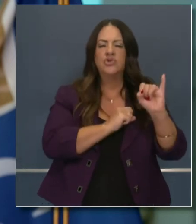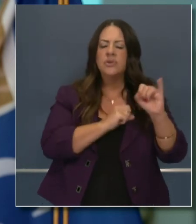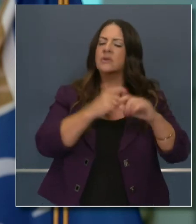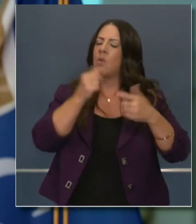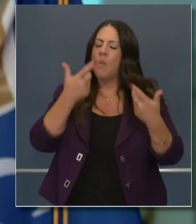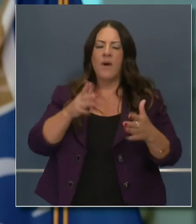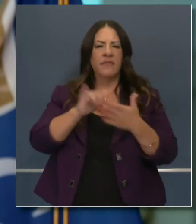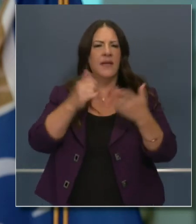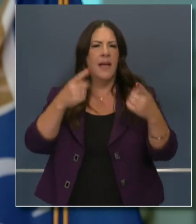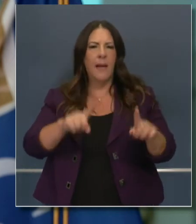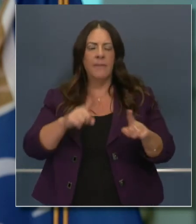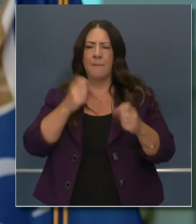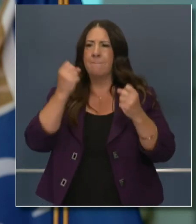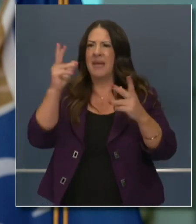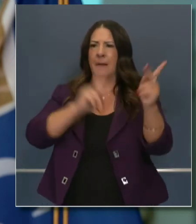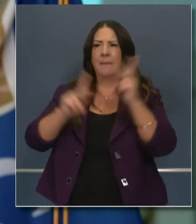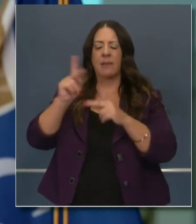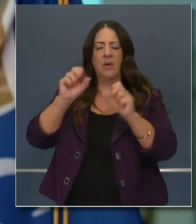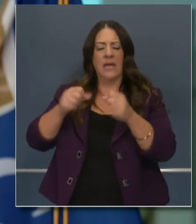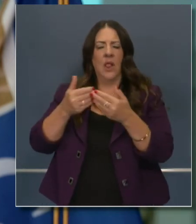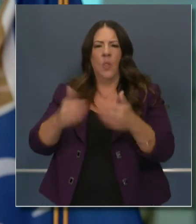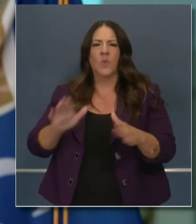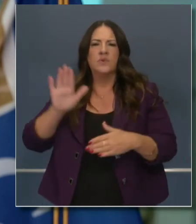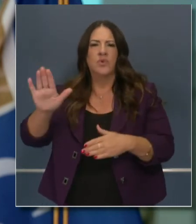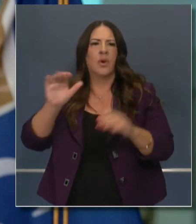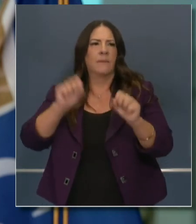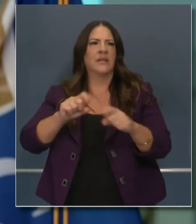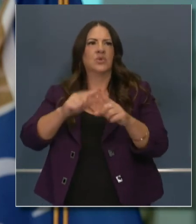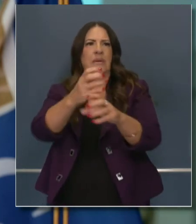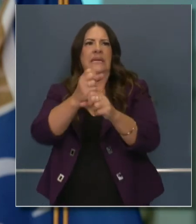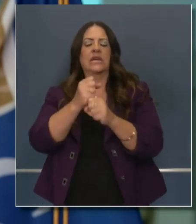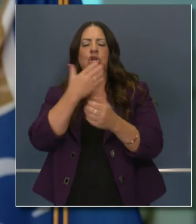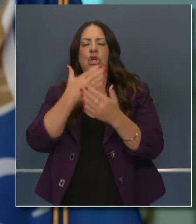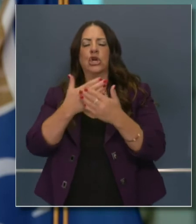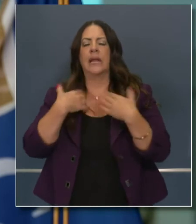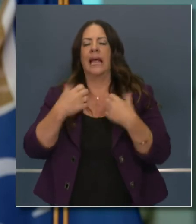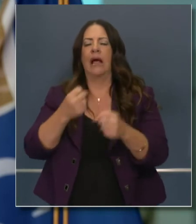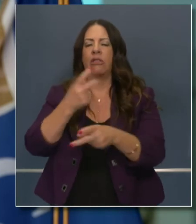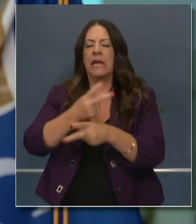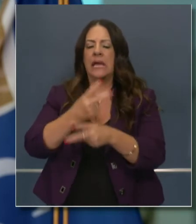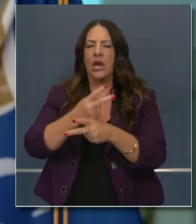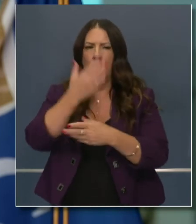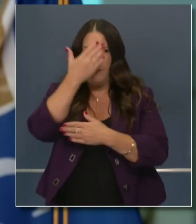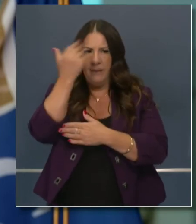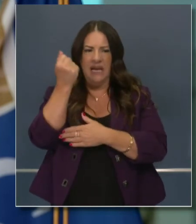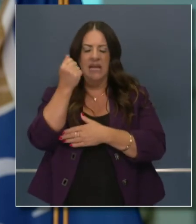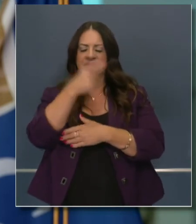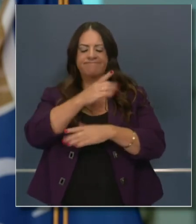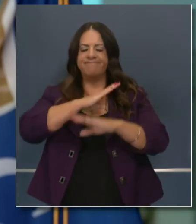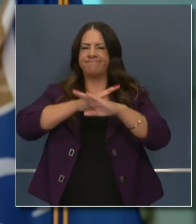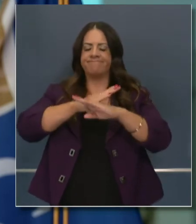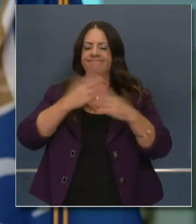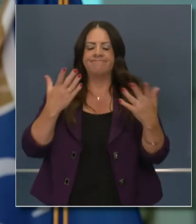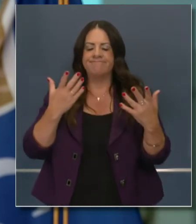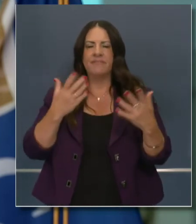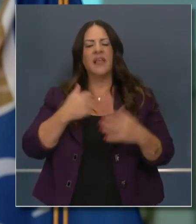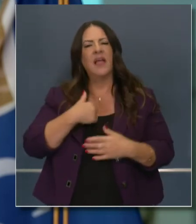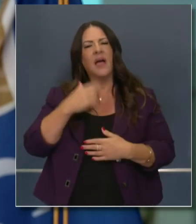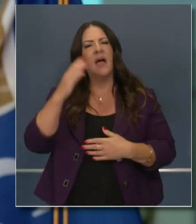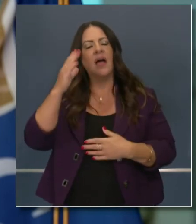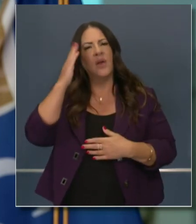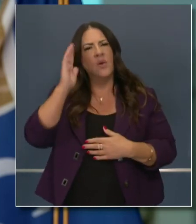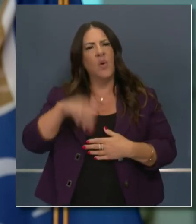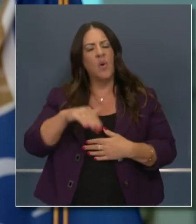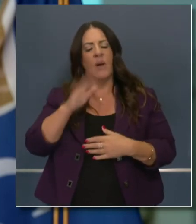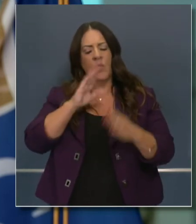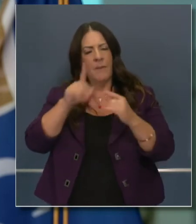have, millions of people losing the ability to get quality health care as a consequence of the ACA. I'm worried about the